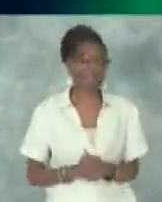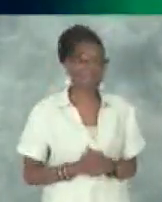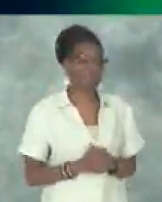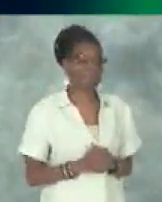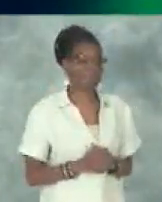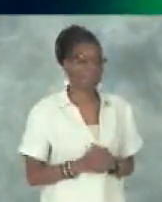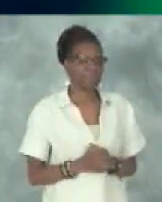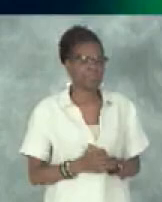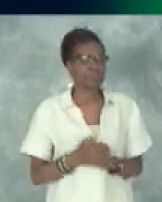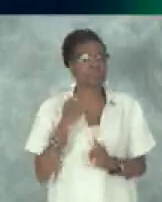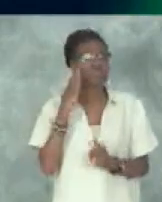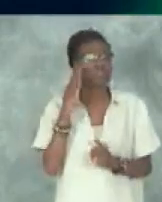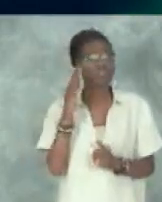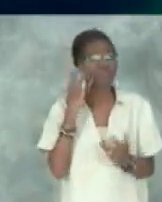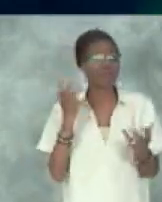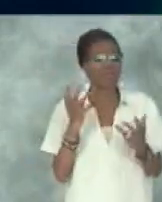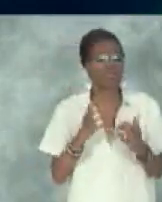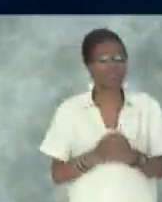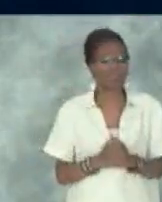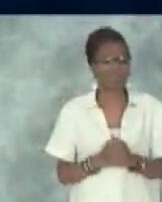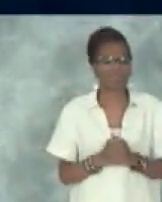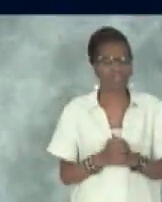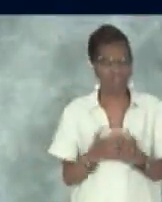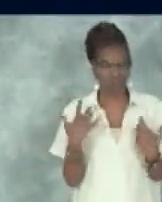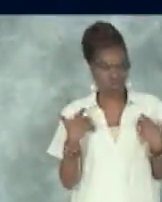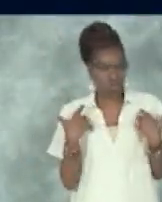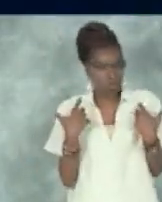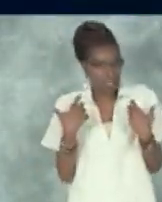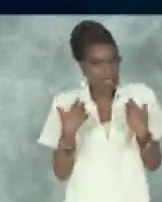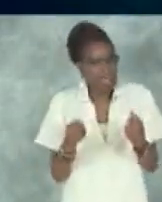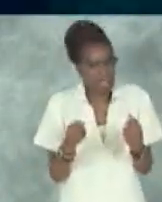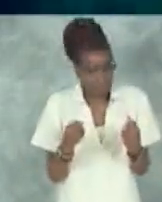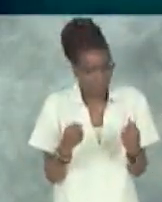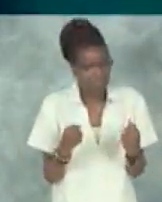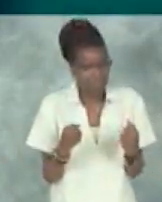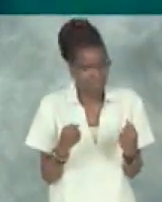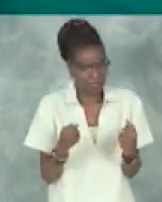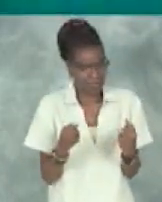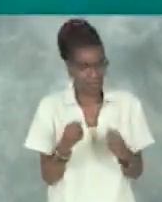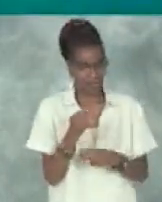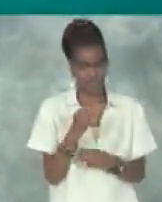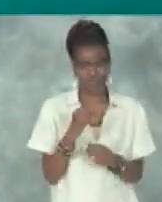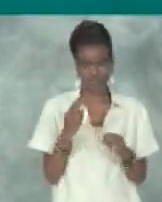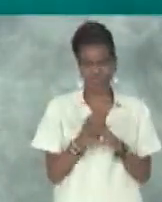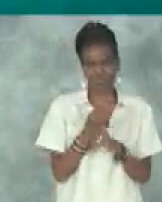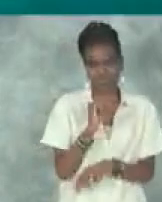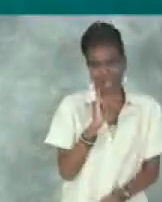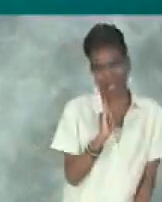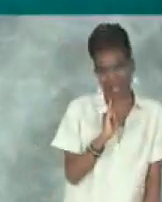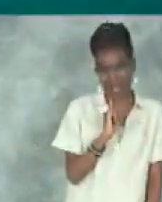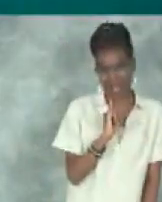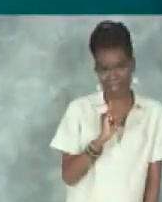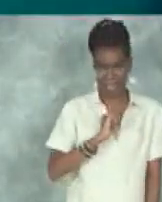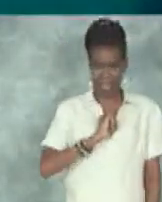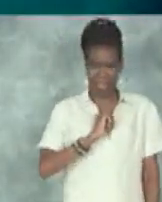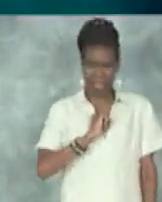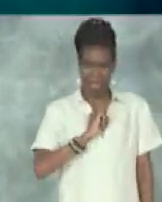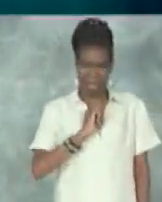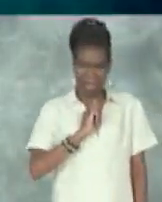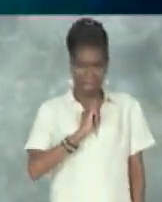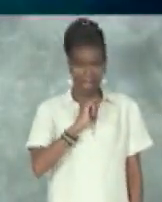something. You need to know that when you are confident, you use I statements like this: I am